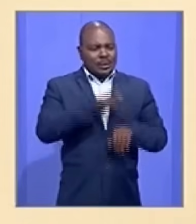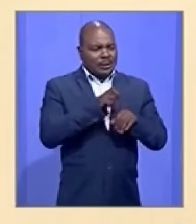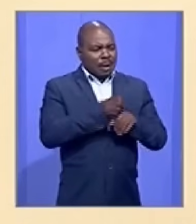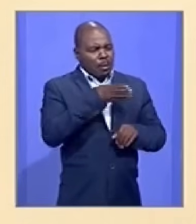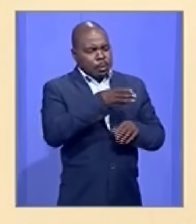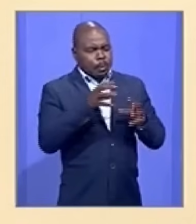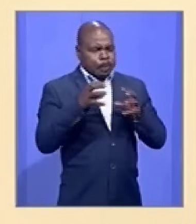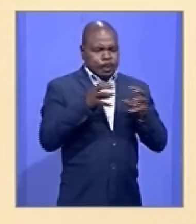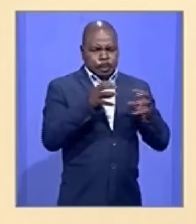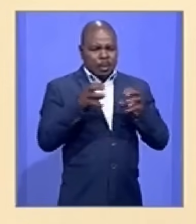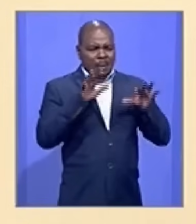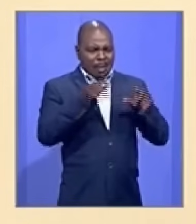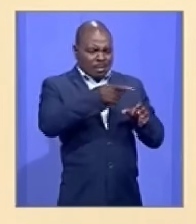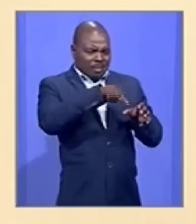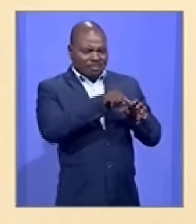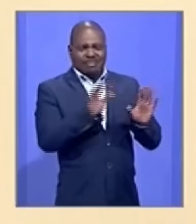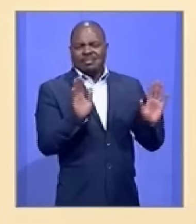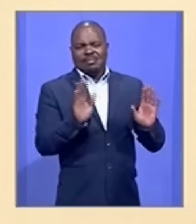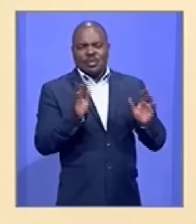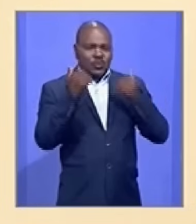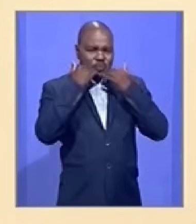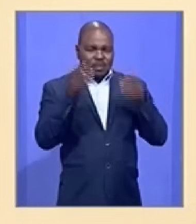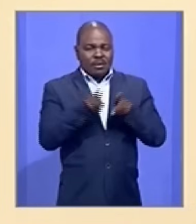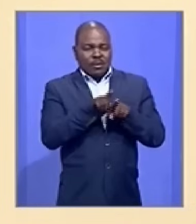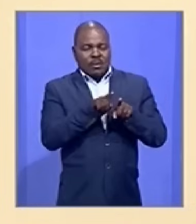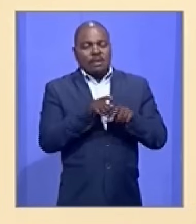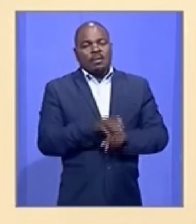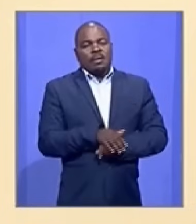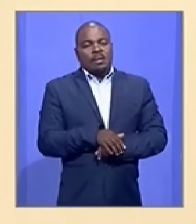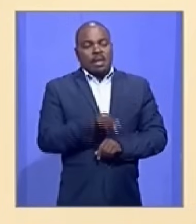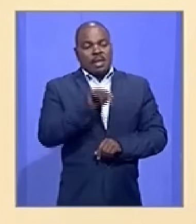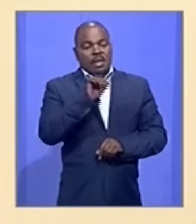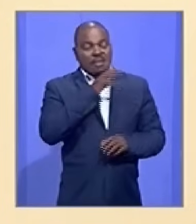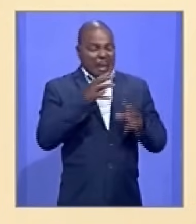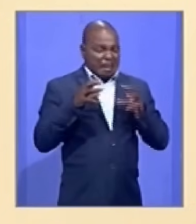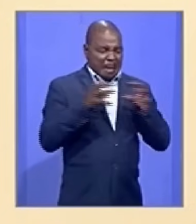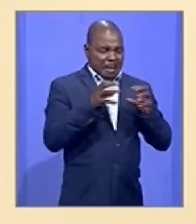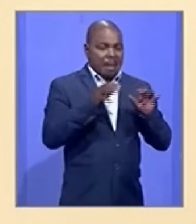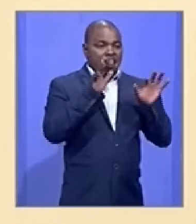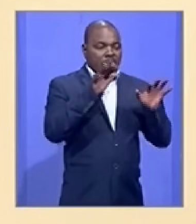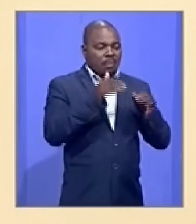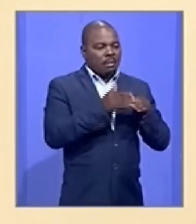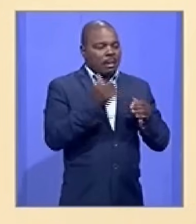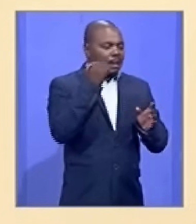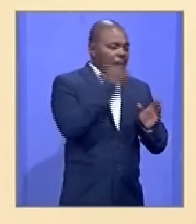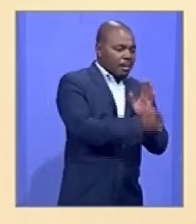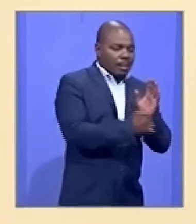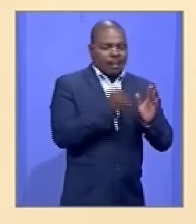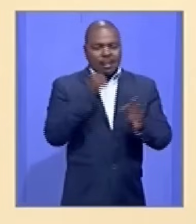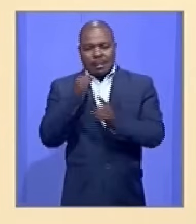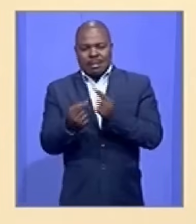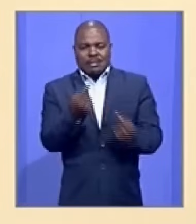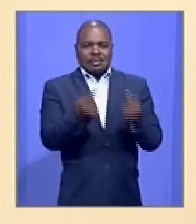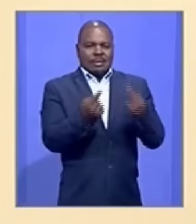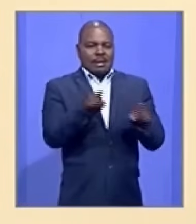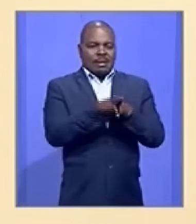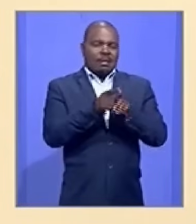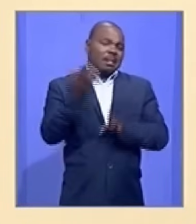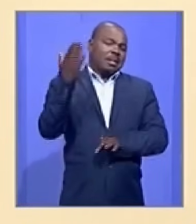would arise among these population groups such that in the end people end up murdering one another in the way that happened